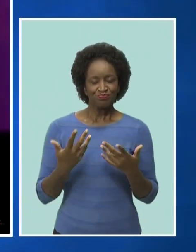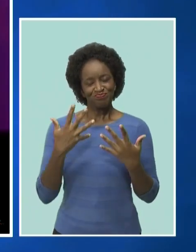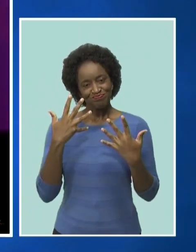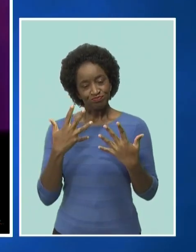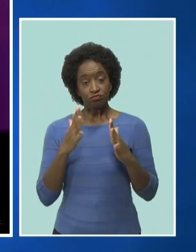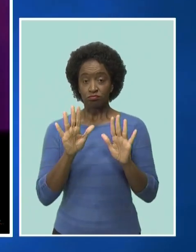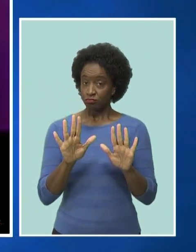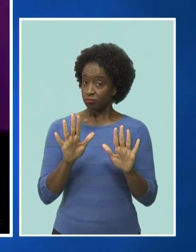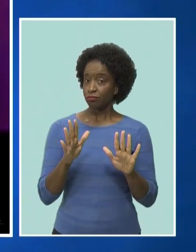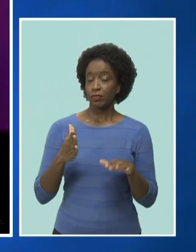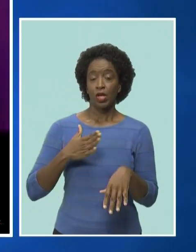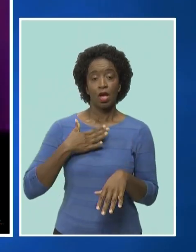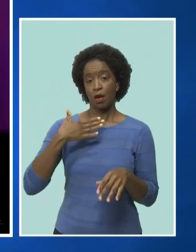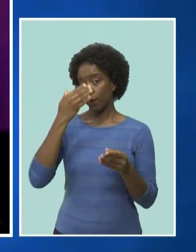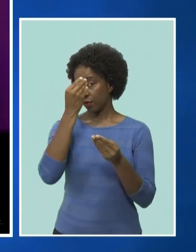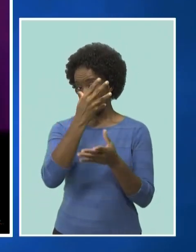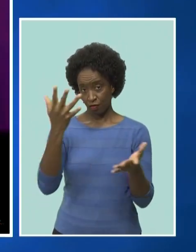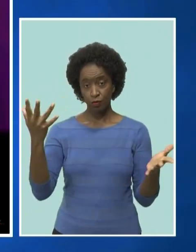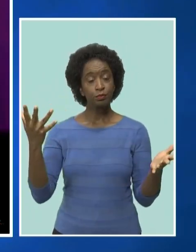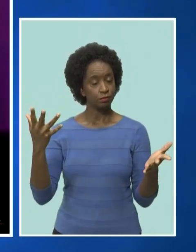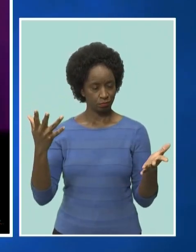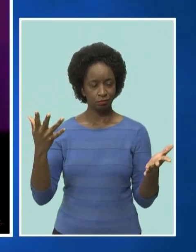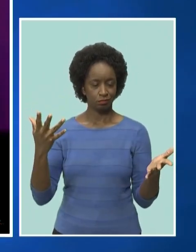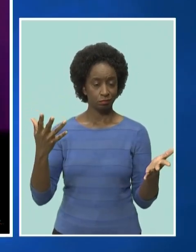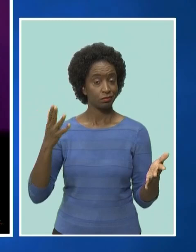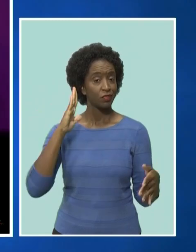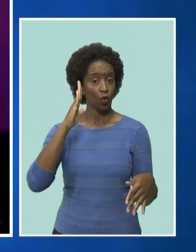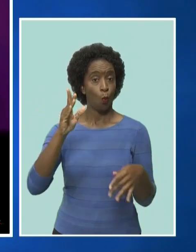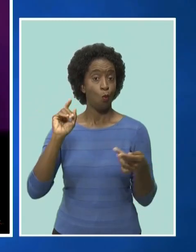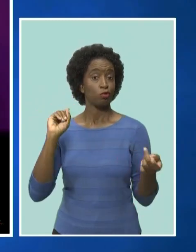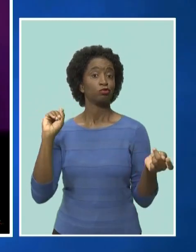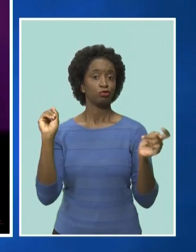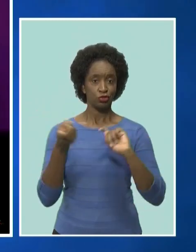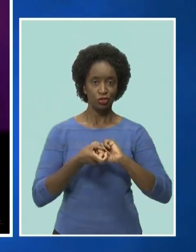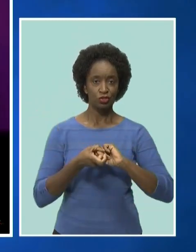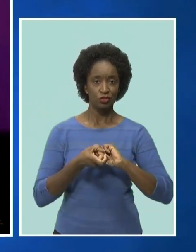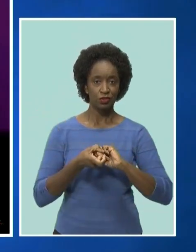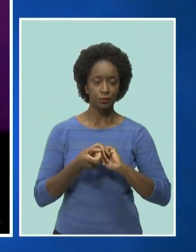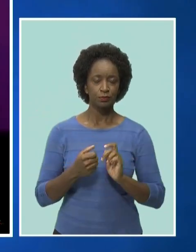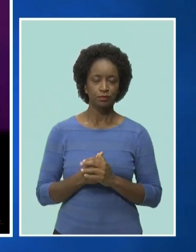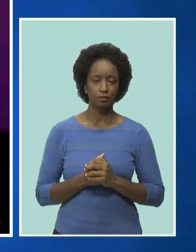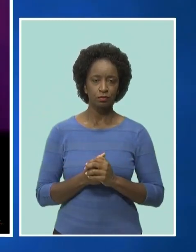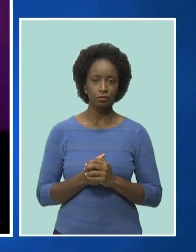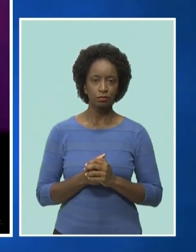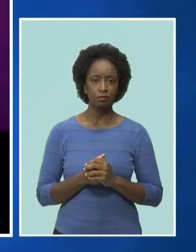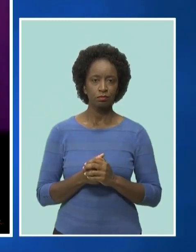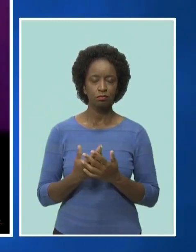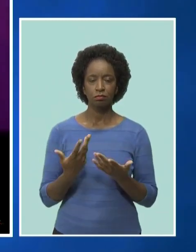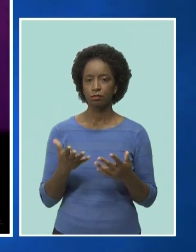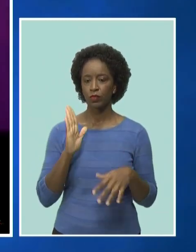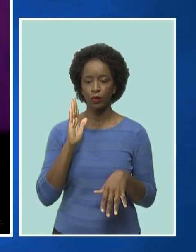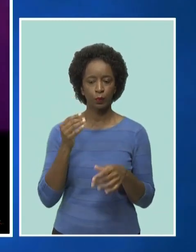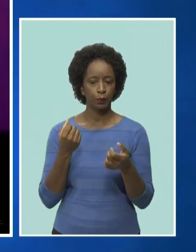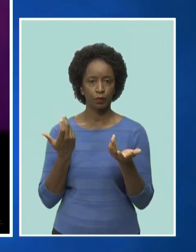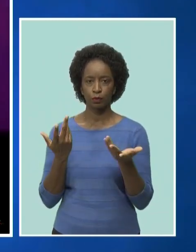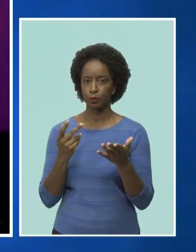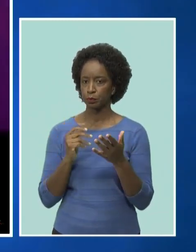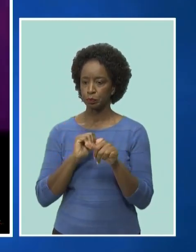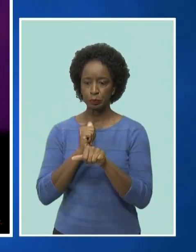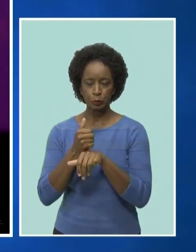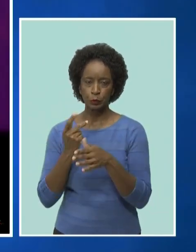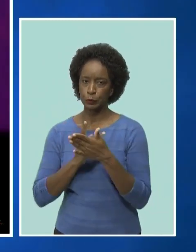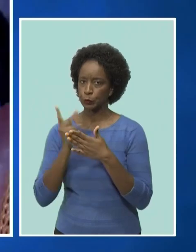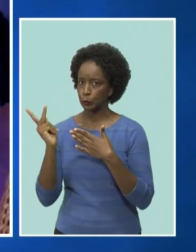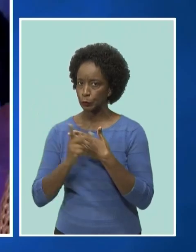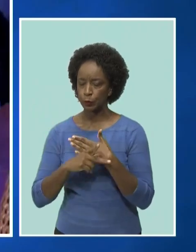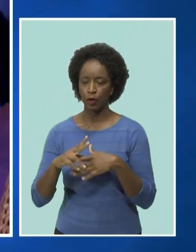to you that a change is coming. A change is coming as we continue to support programs like the Caribbean Independence